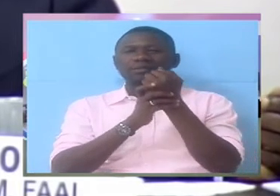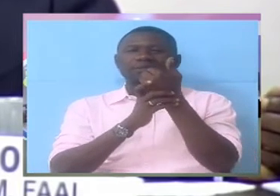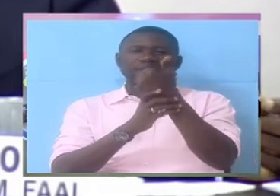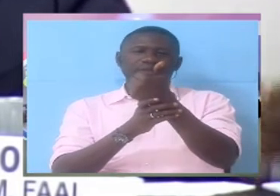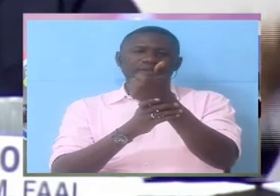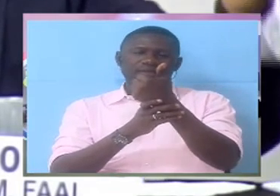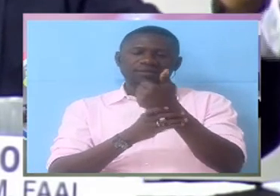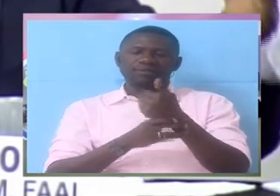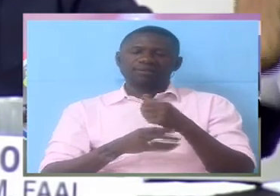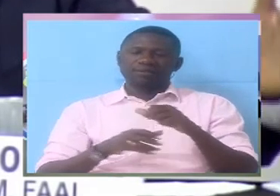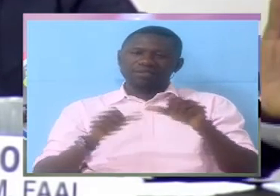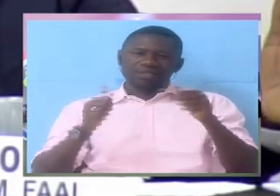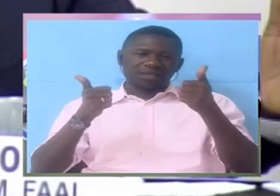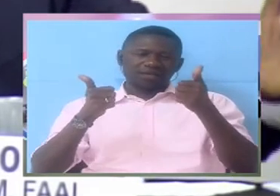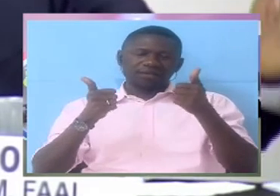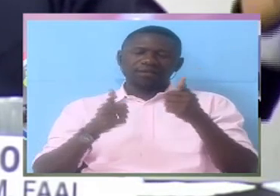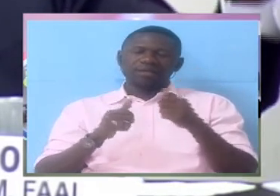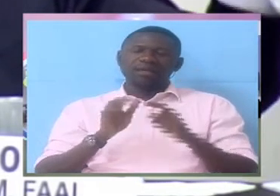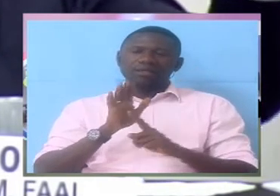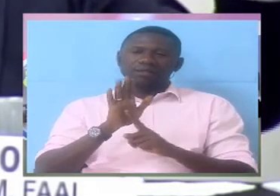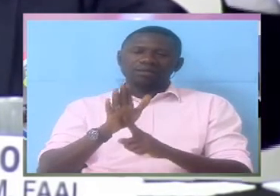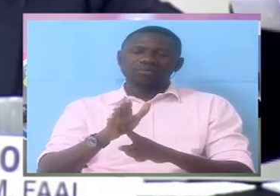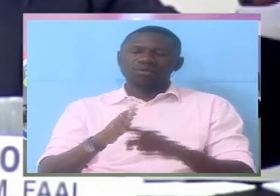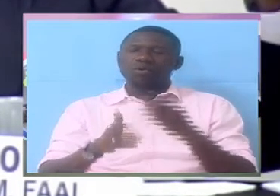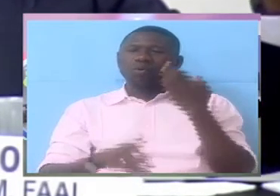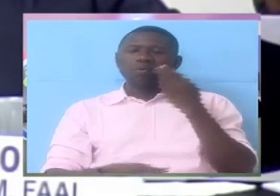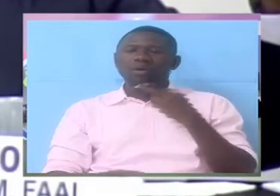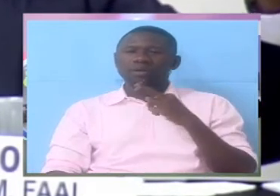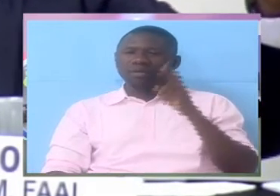1996, when Barlow Kante,